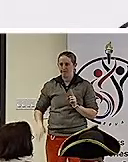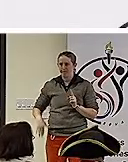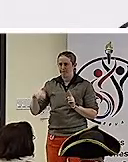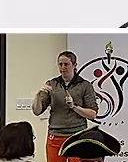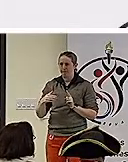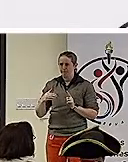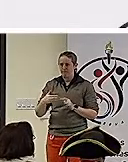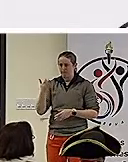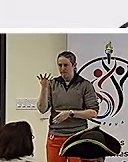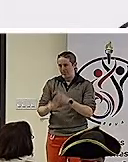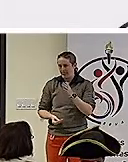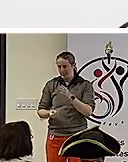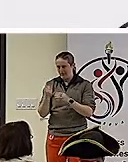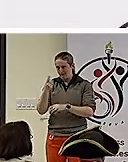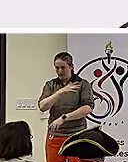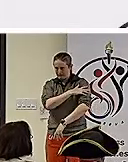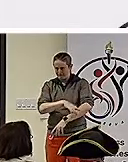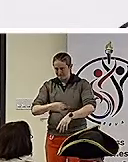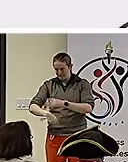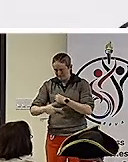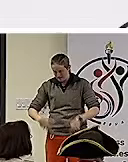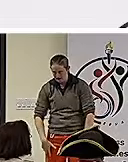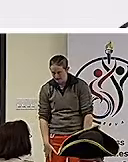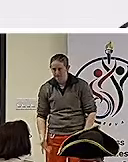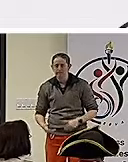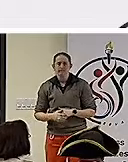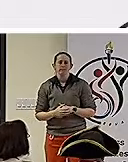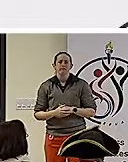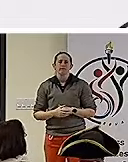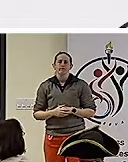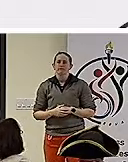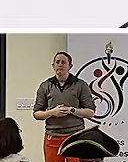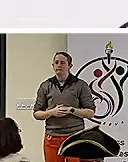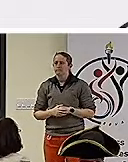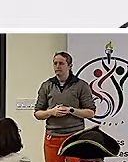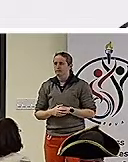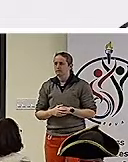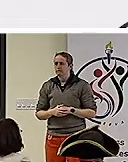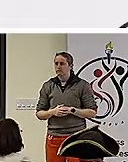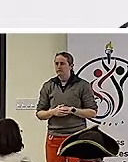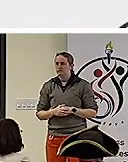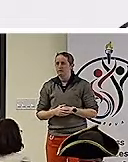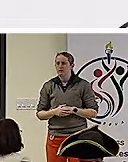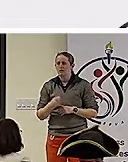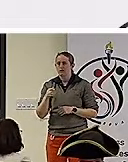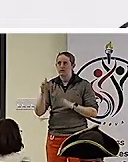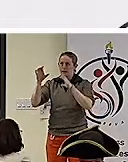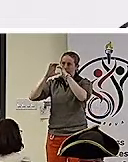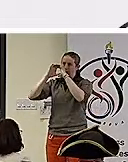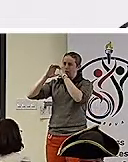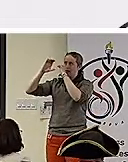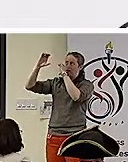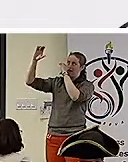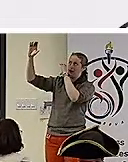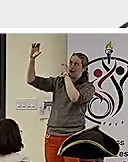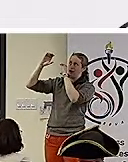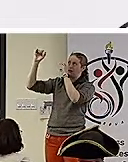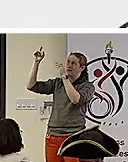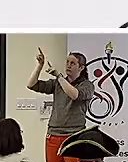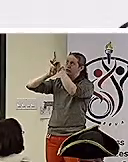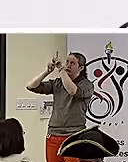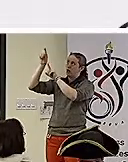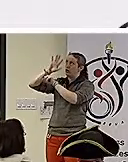at the world, moving from observing the heavens through a telescope at home to capturing the